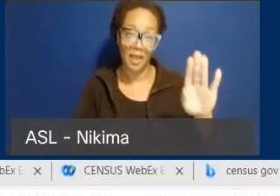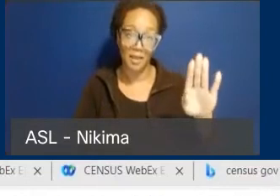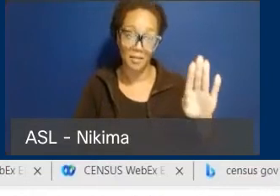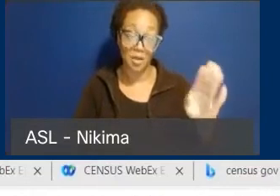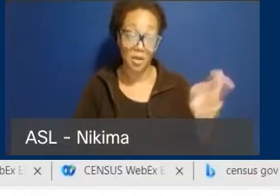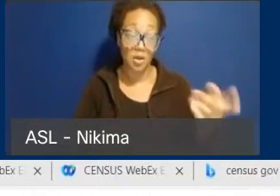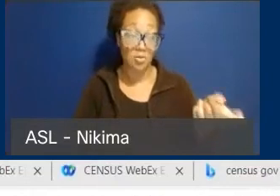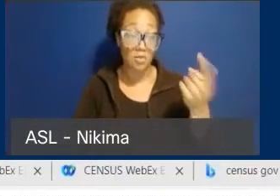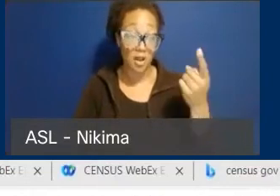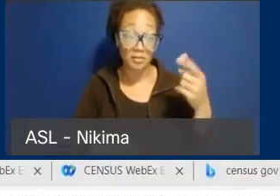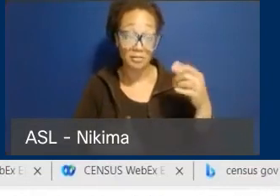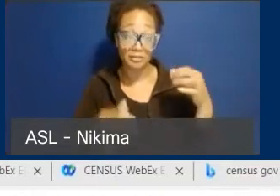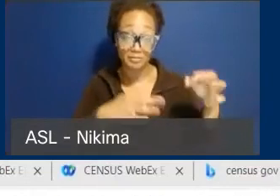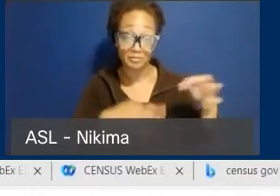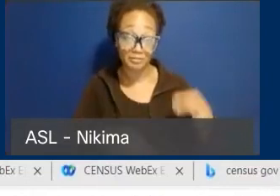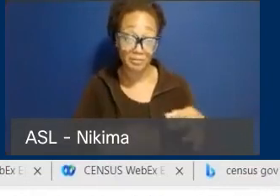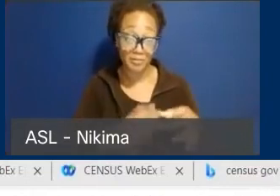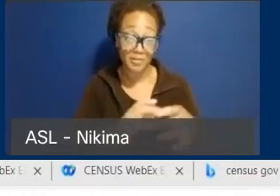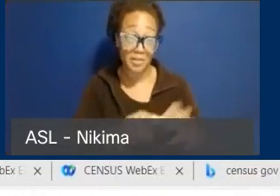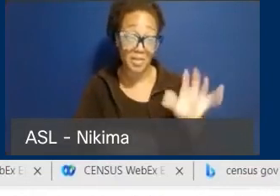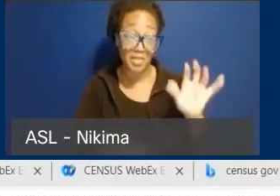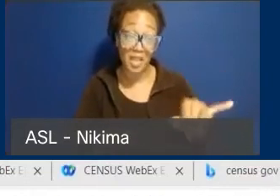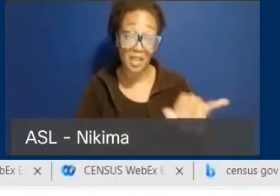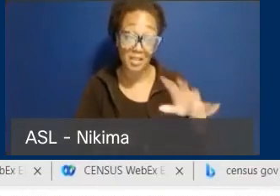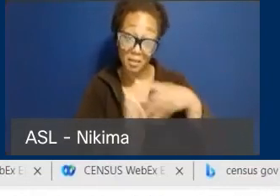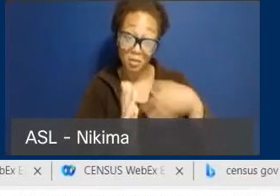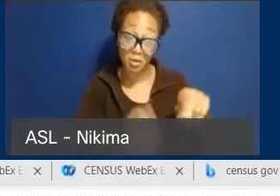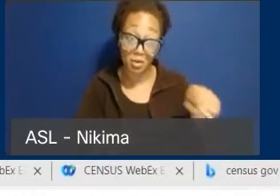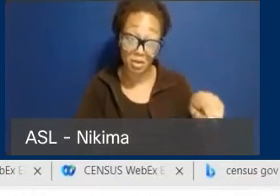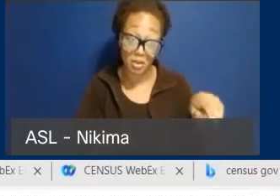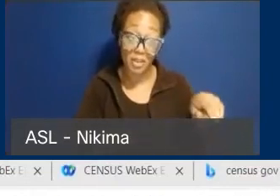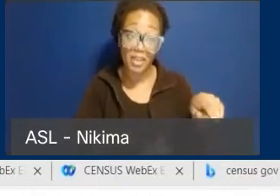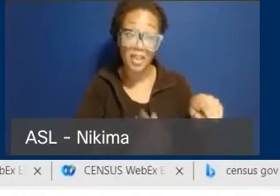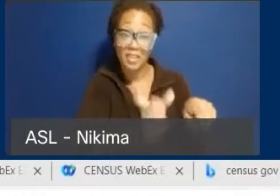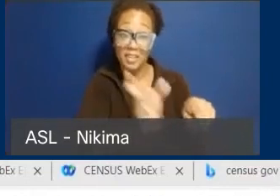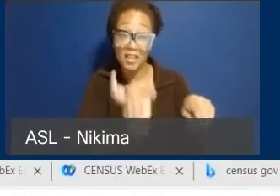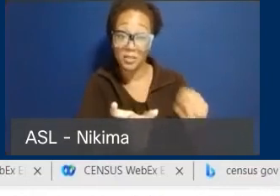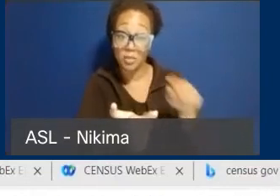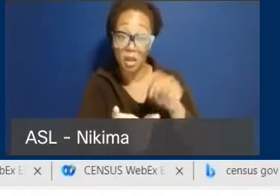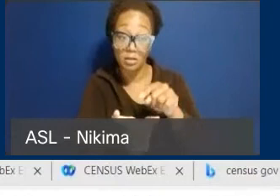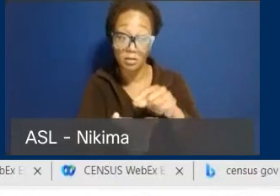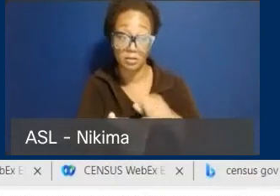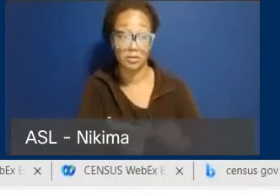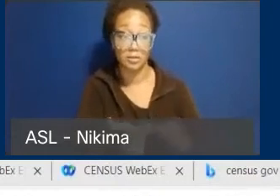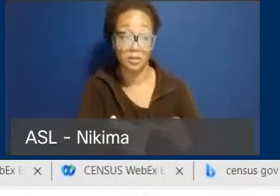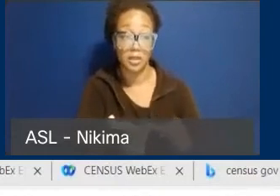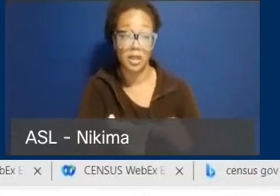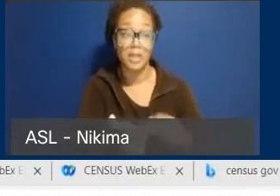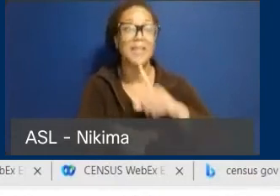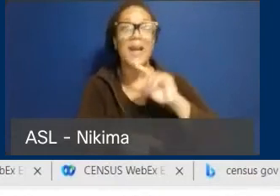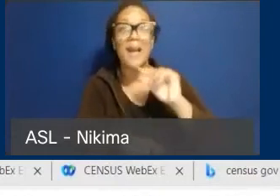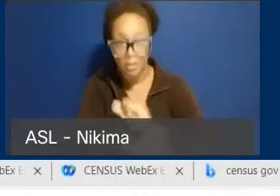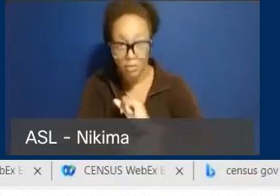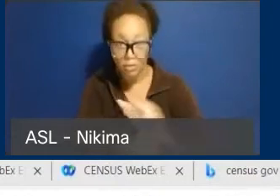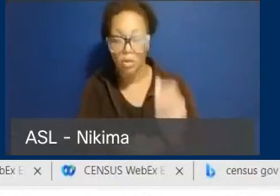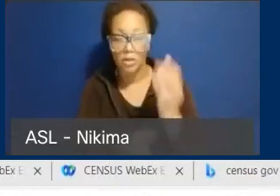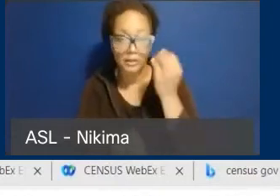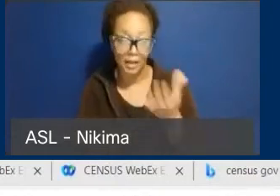about that particular table, and then the next one the actual data for